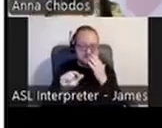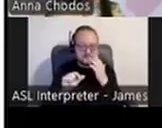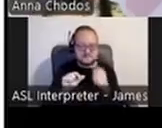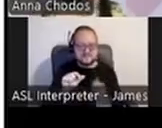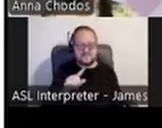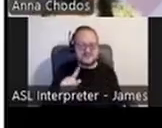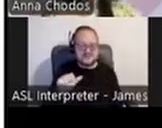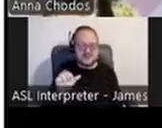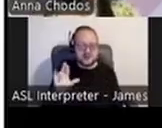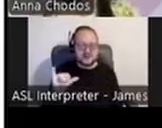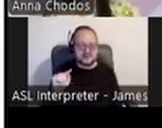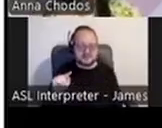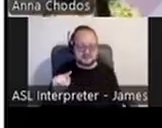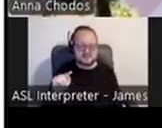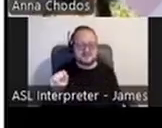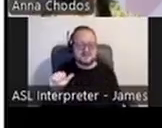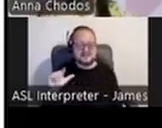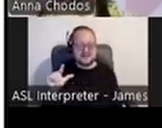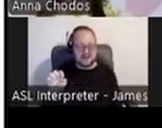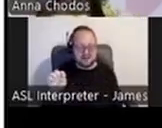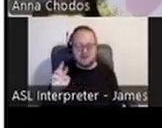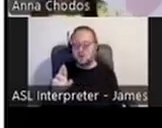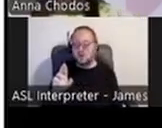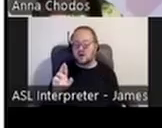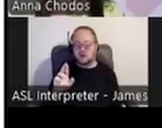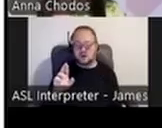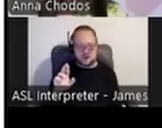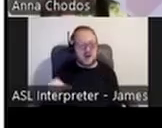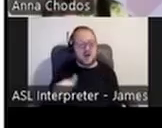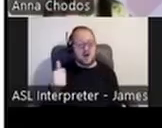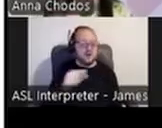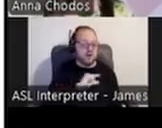that, or other quality of life scales. Just looking at,